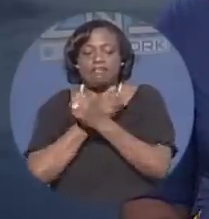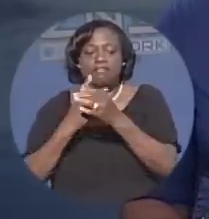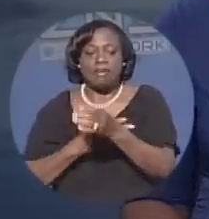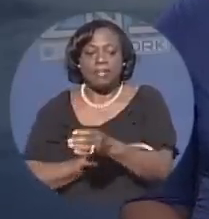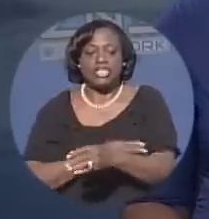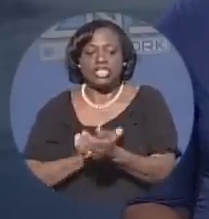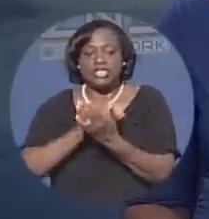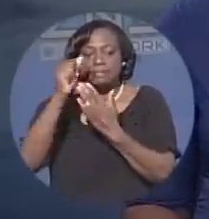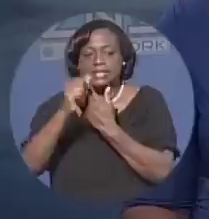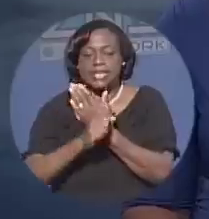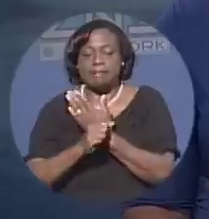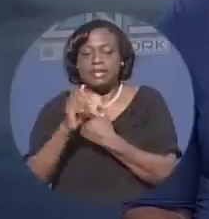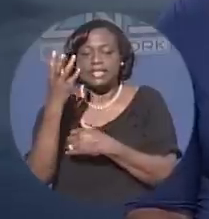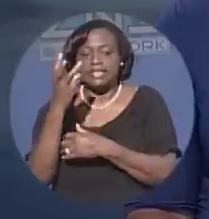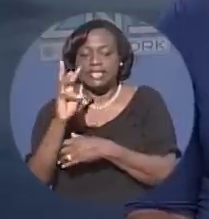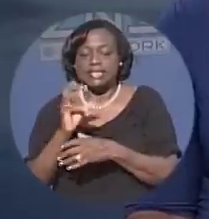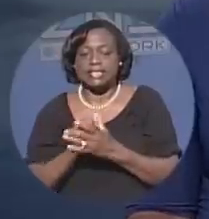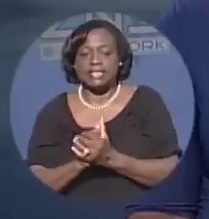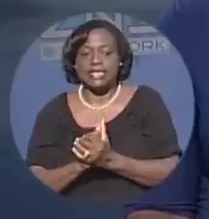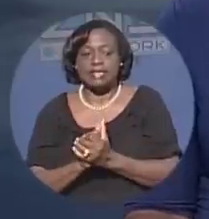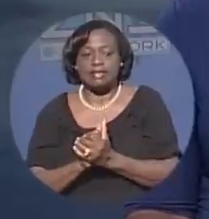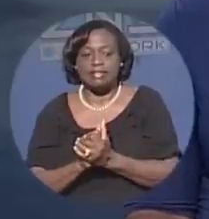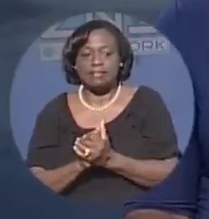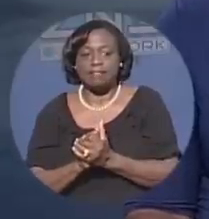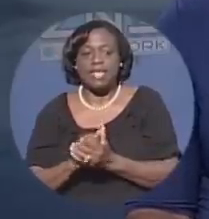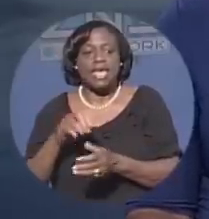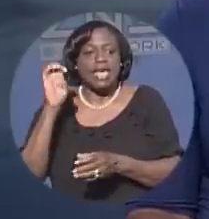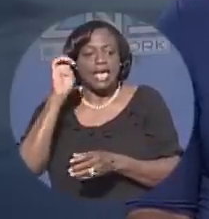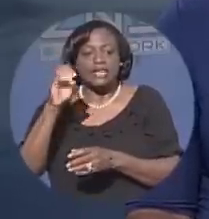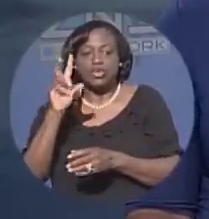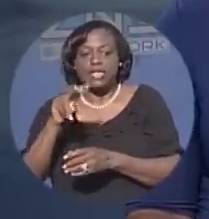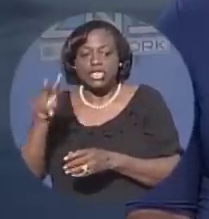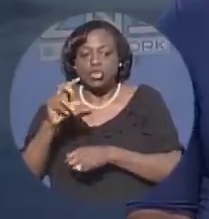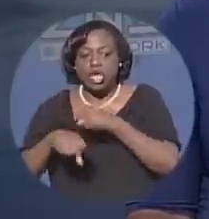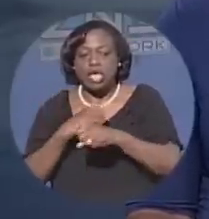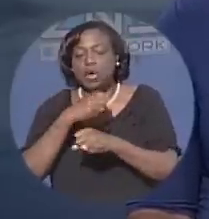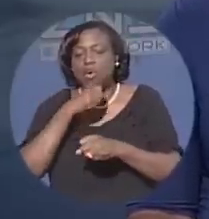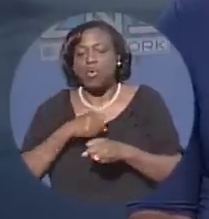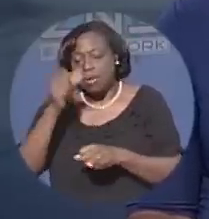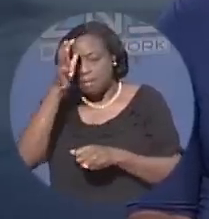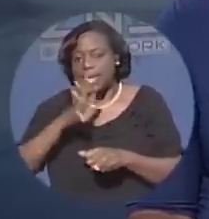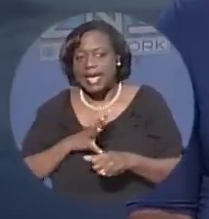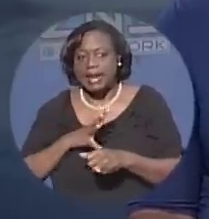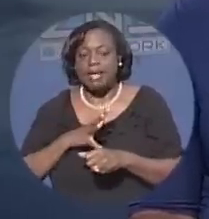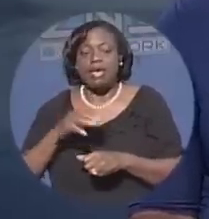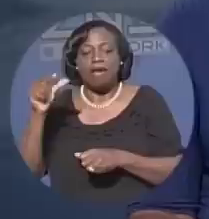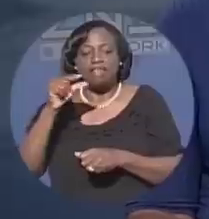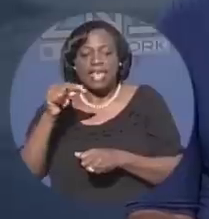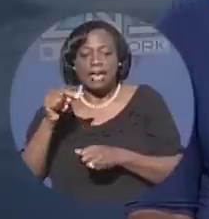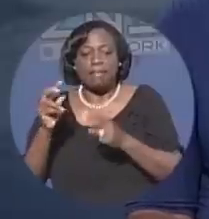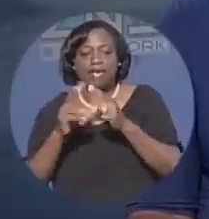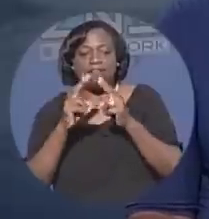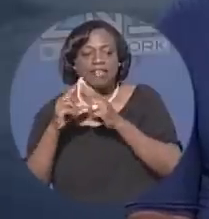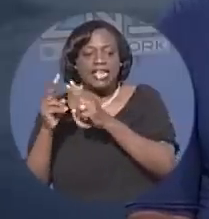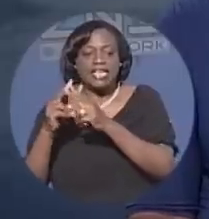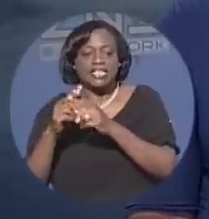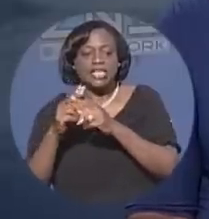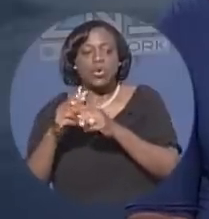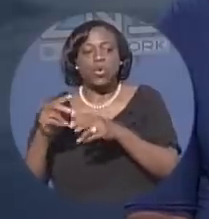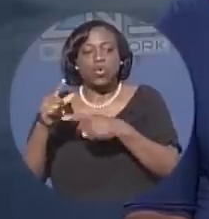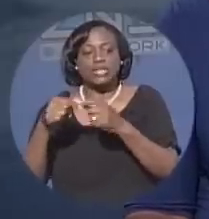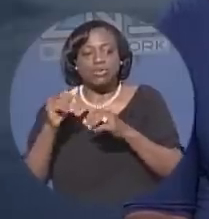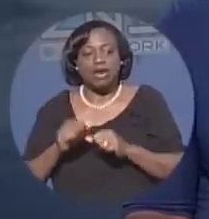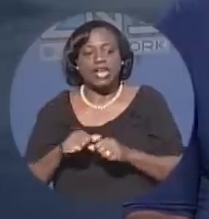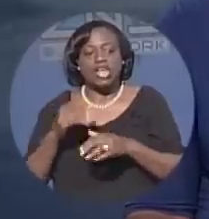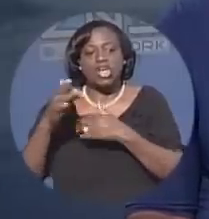plea. A voluntary bill of indictment will be held. A 22-year-old man of Gambale Village was arraigned earlier in connection with Tillis's